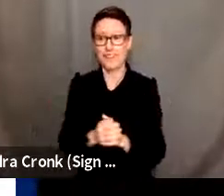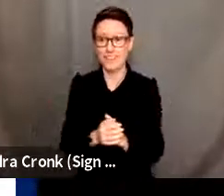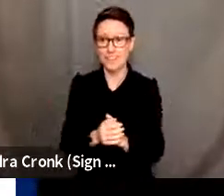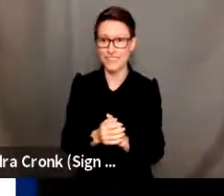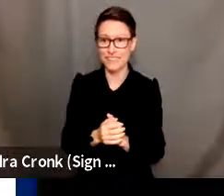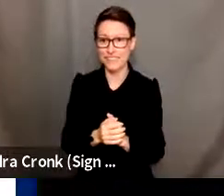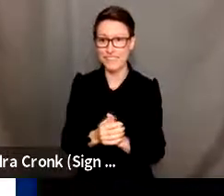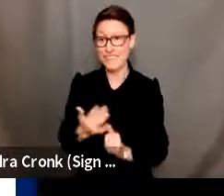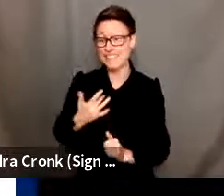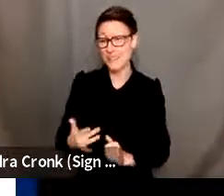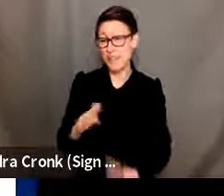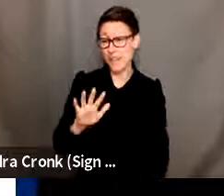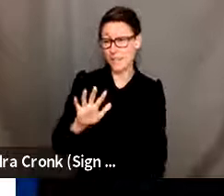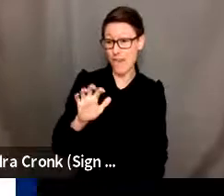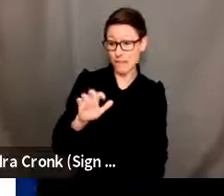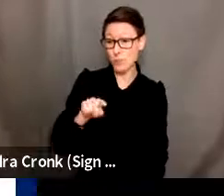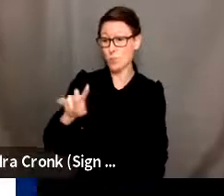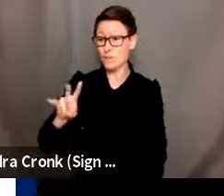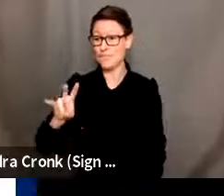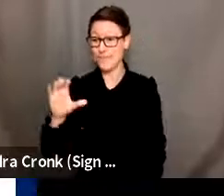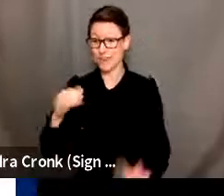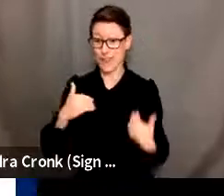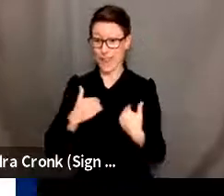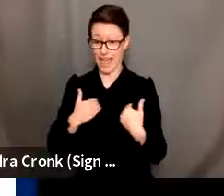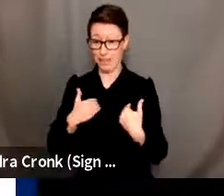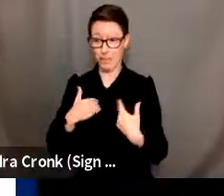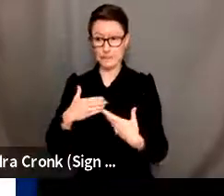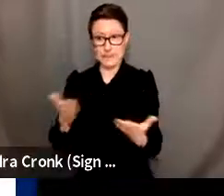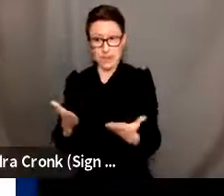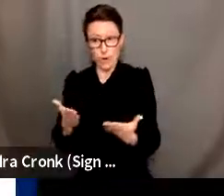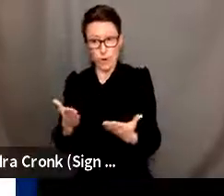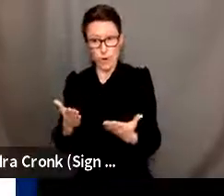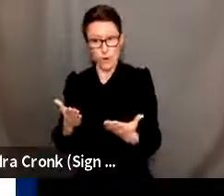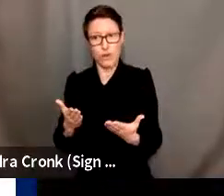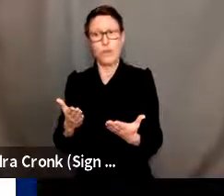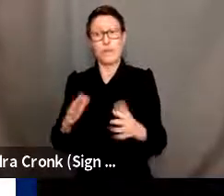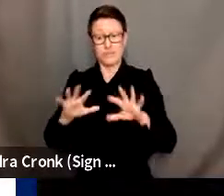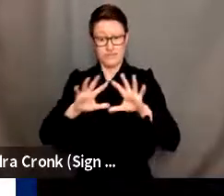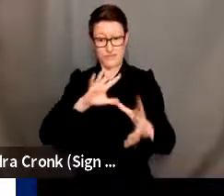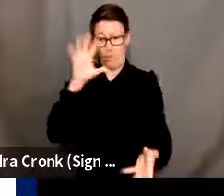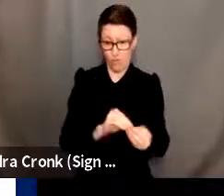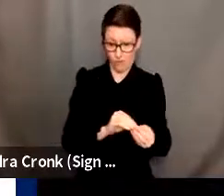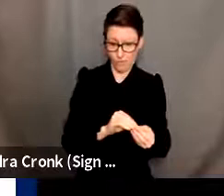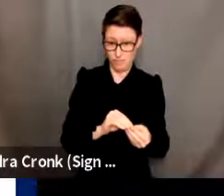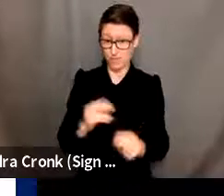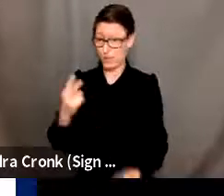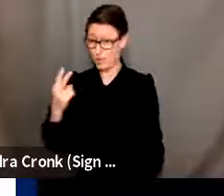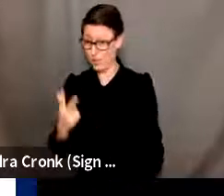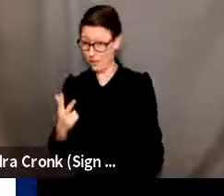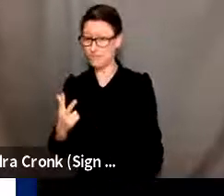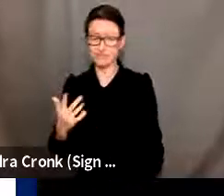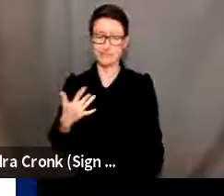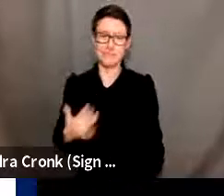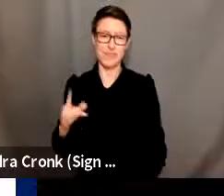to 700 animals on site, and about 2/3 of those are dogs. And so they have a lot